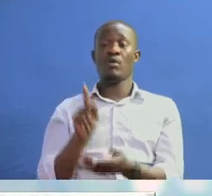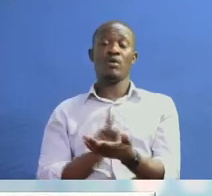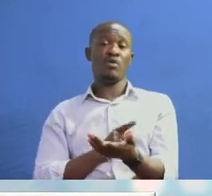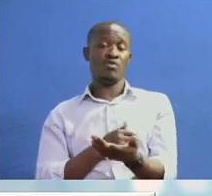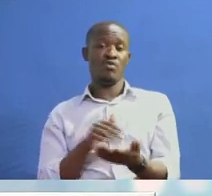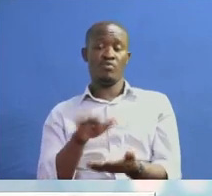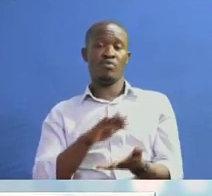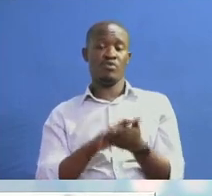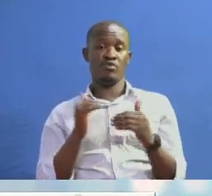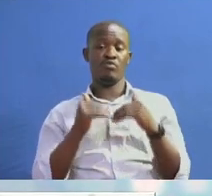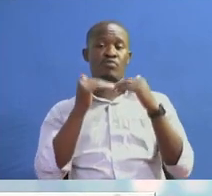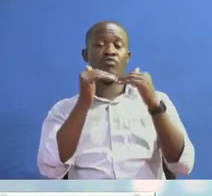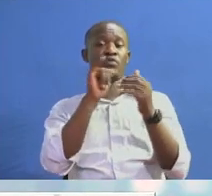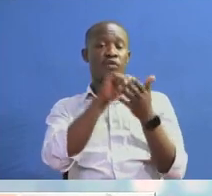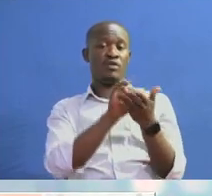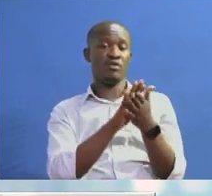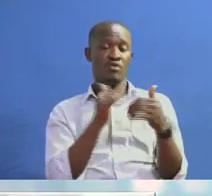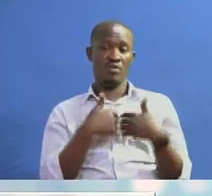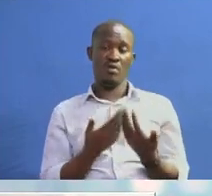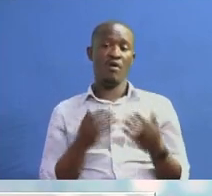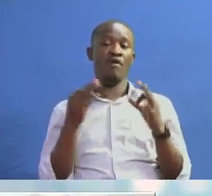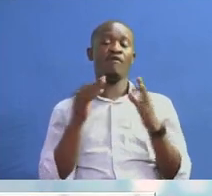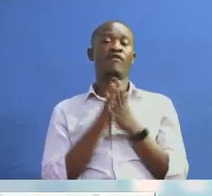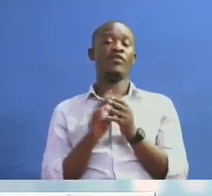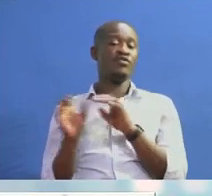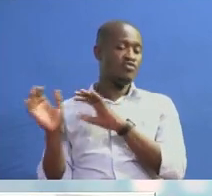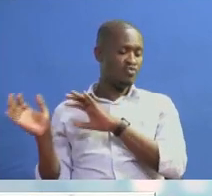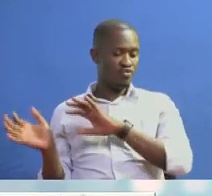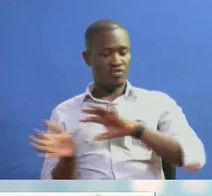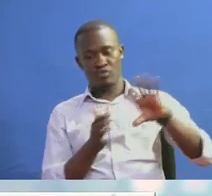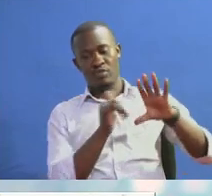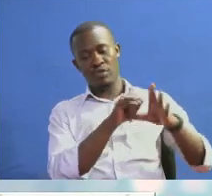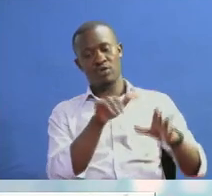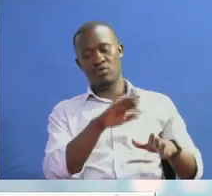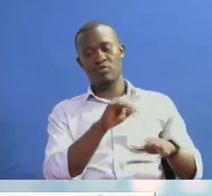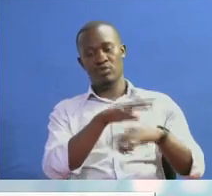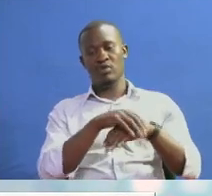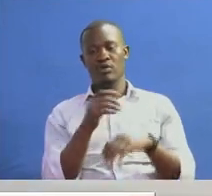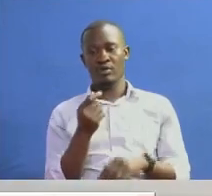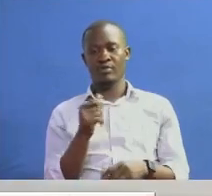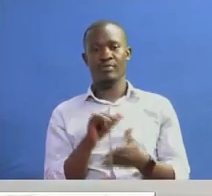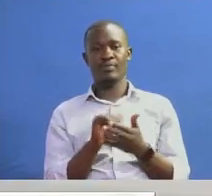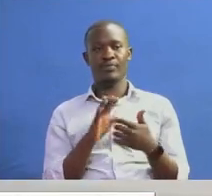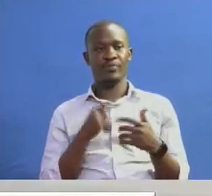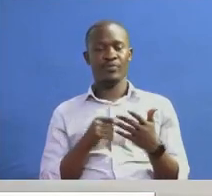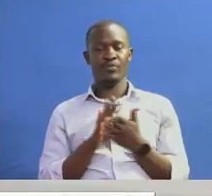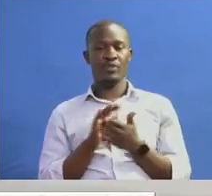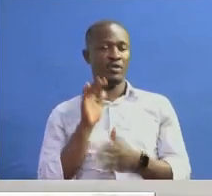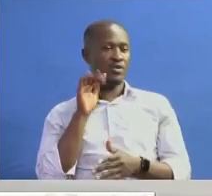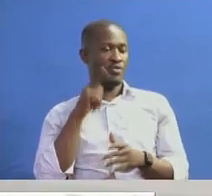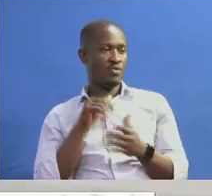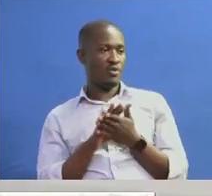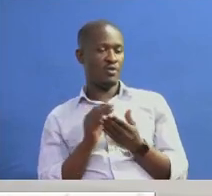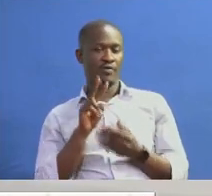promoting that, you are at liberty to chase me away because that is your space to get that money. All right, let's Thank listen you. To what